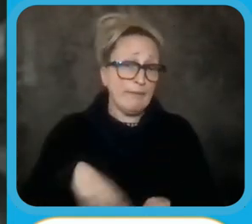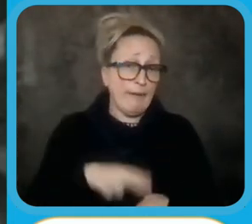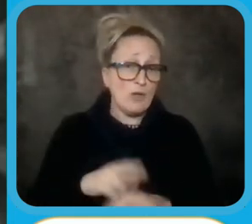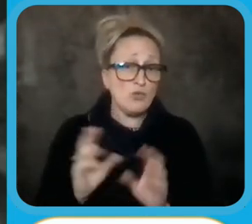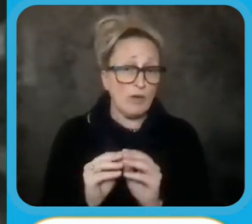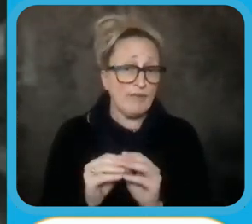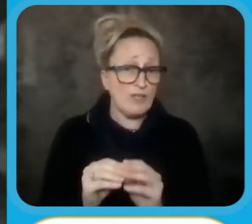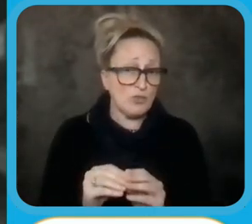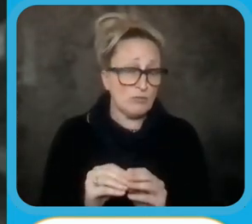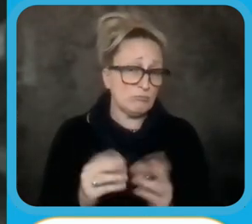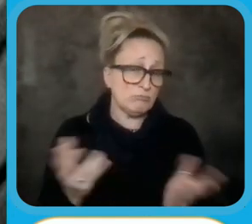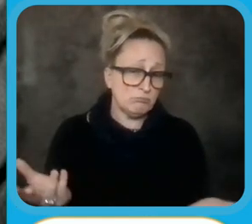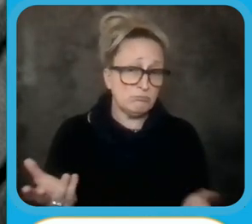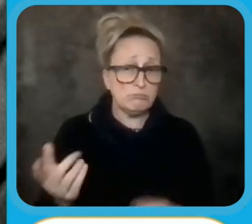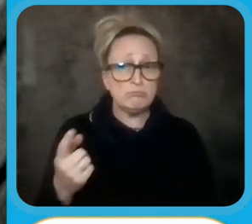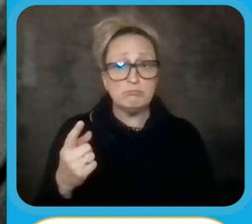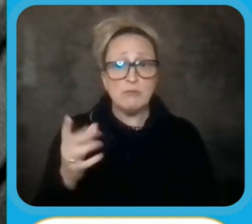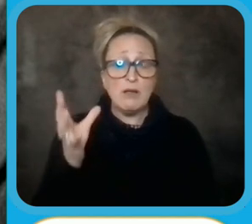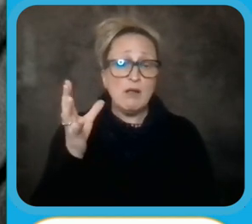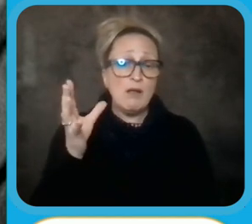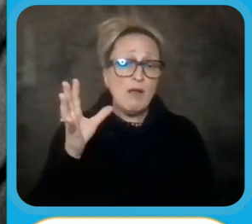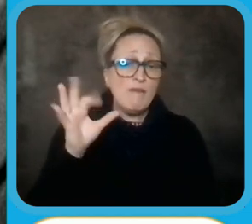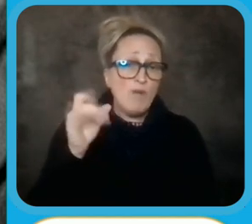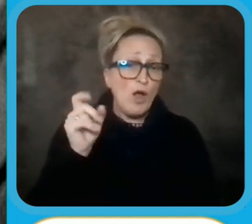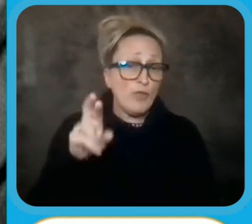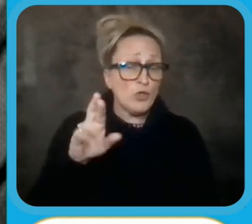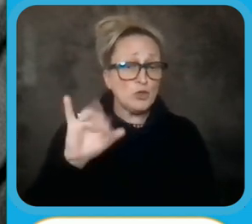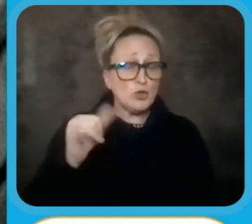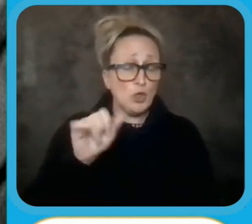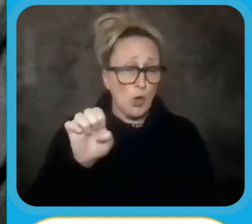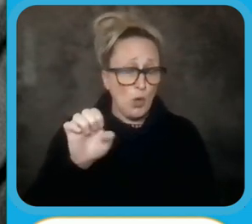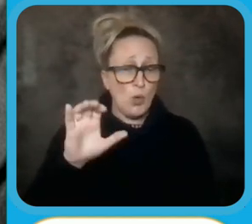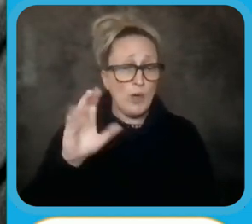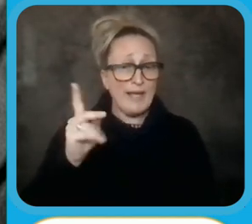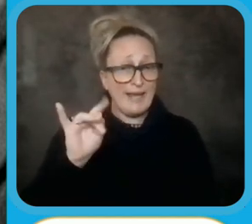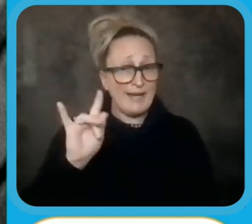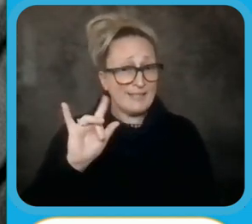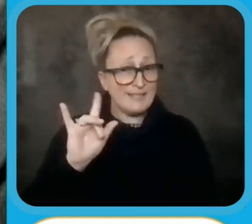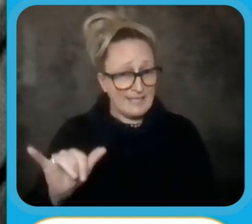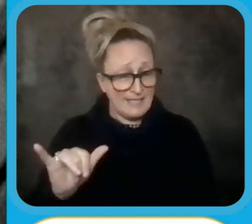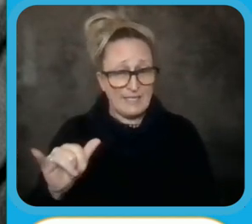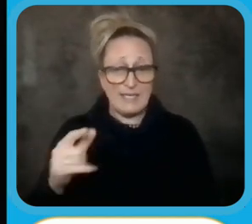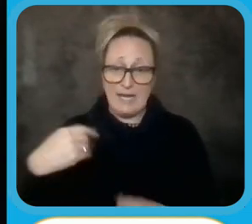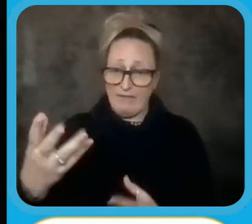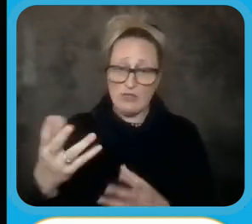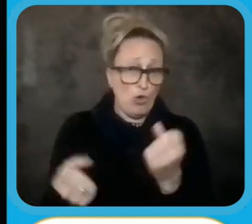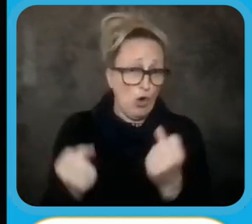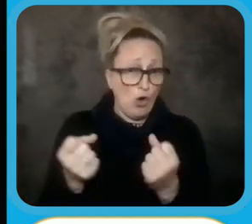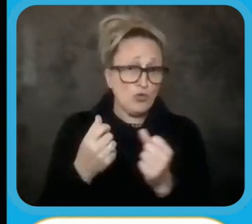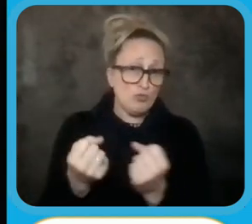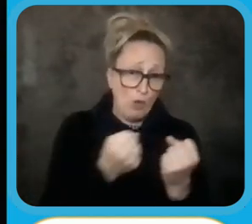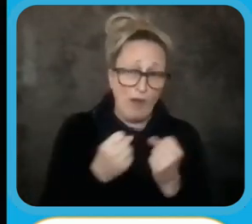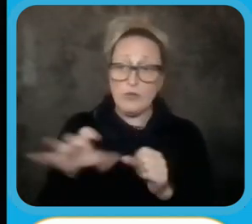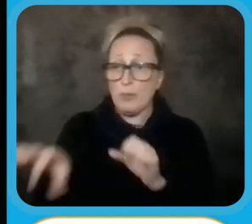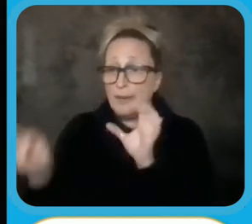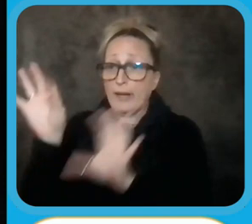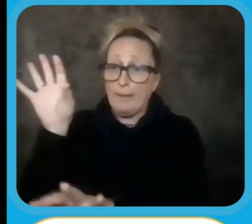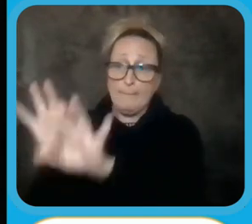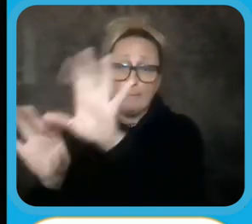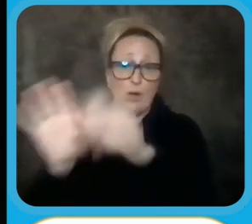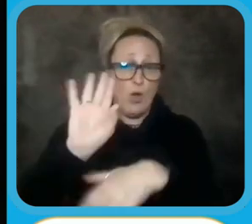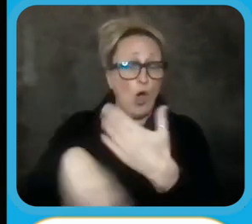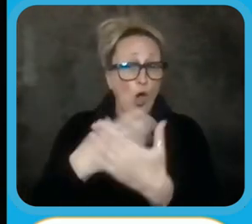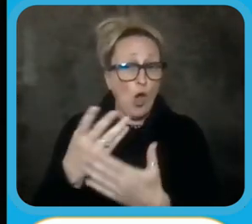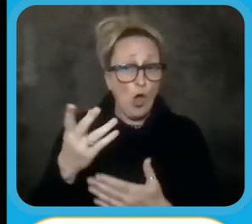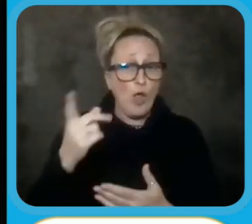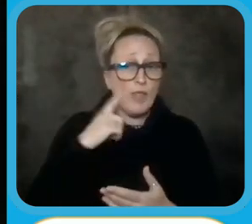and Father Joe Kennedy gave us an Impala car to drive to pick up all the delegates who were pledged